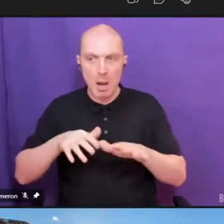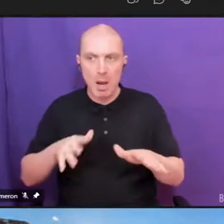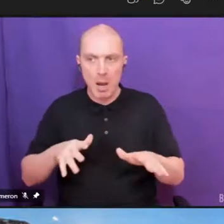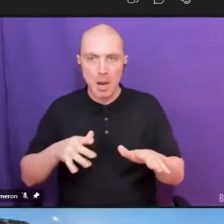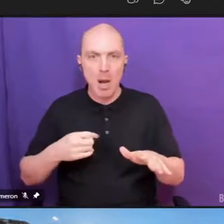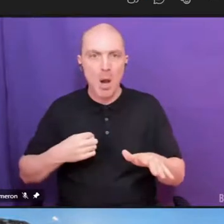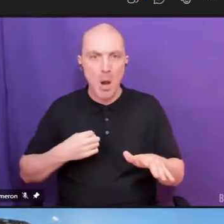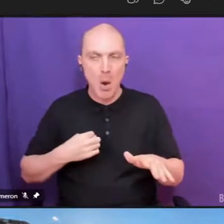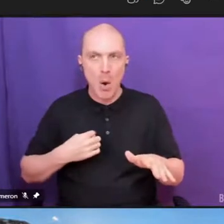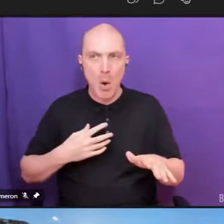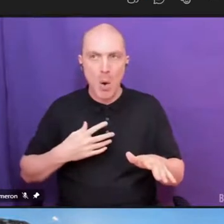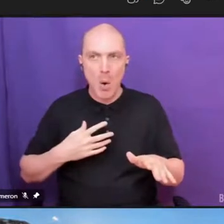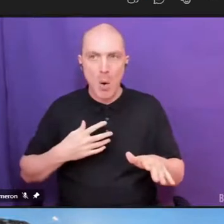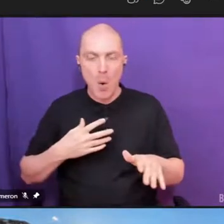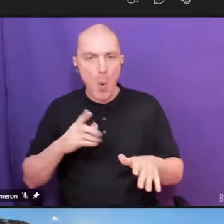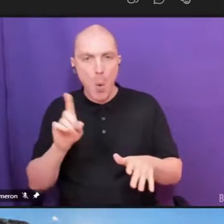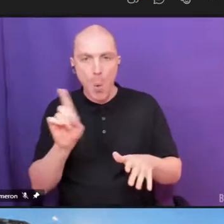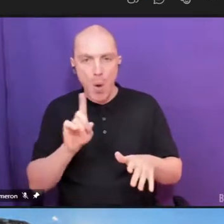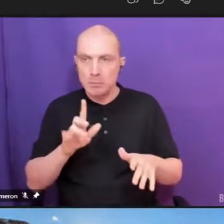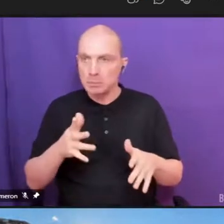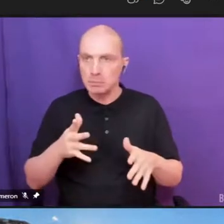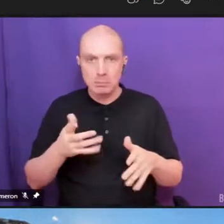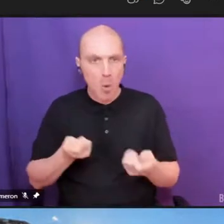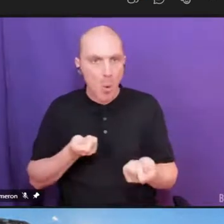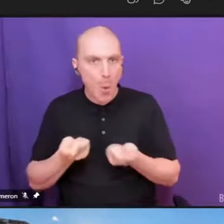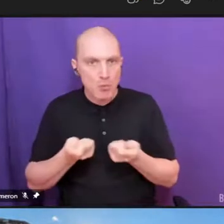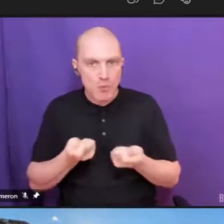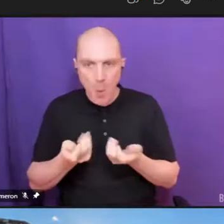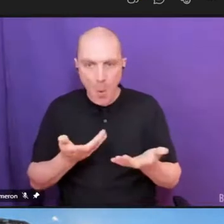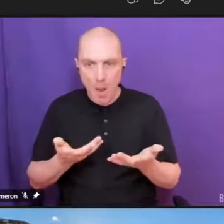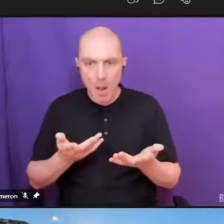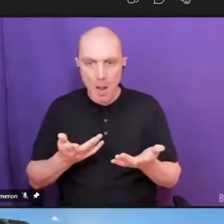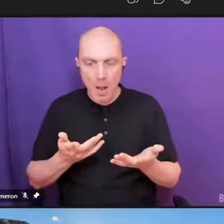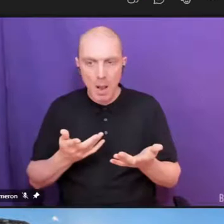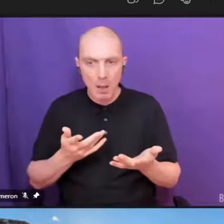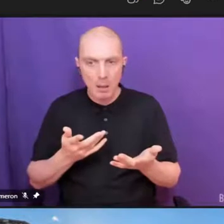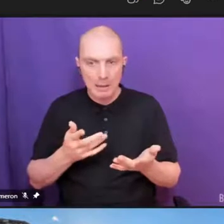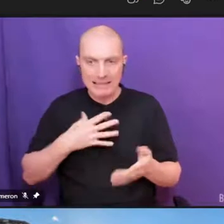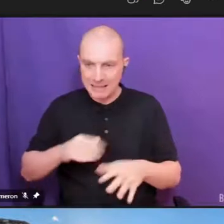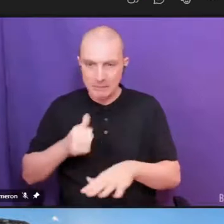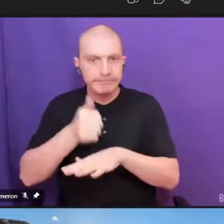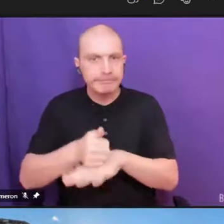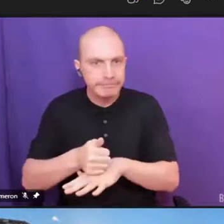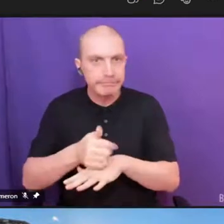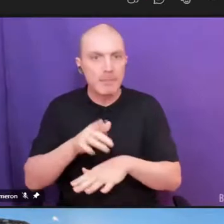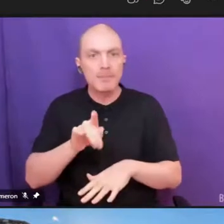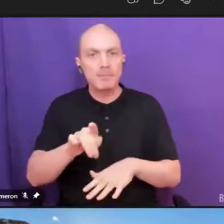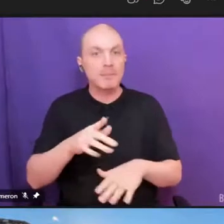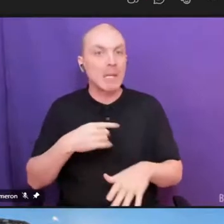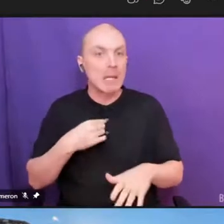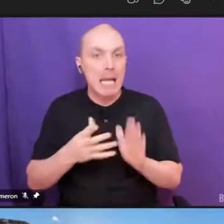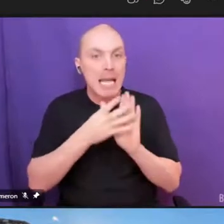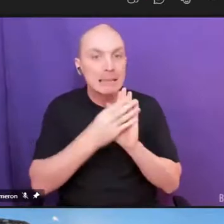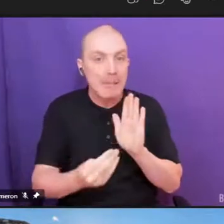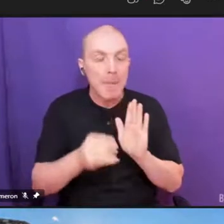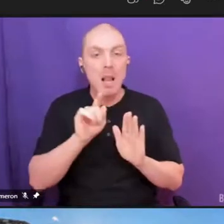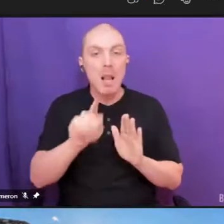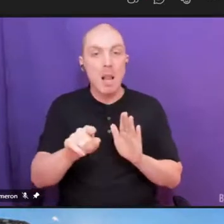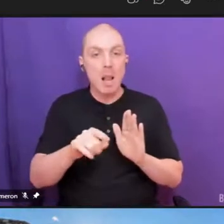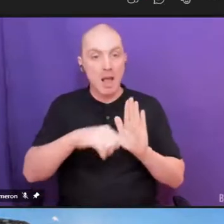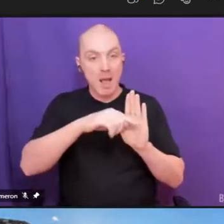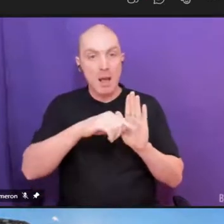and how we put that in place in remote working. So a very basic example, if there was a form before that had to be signed by two